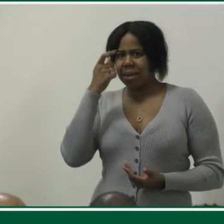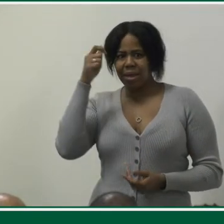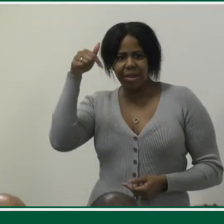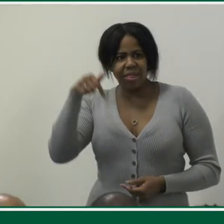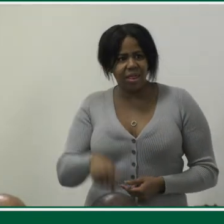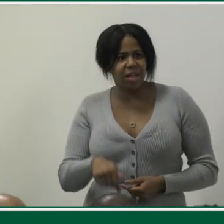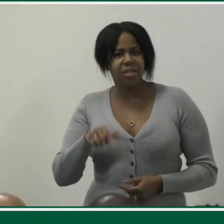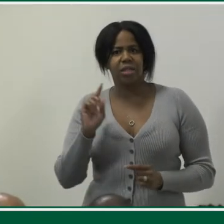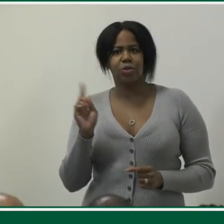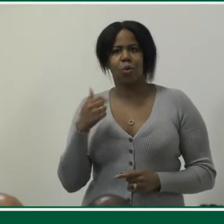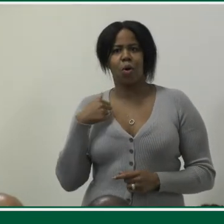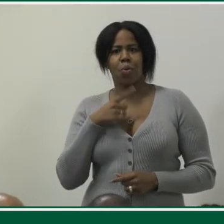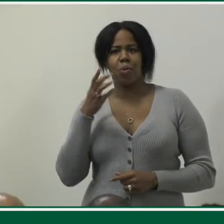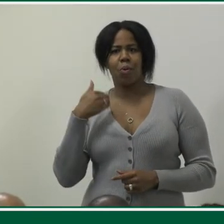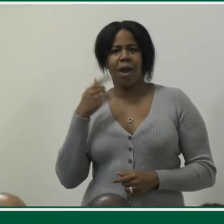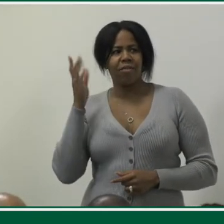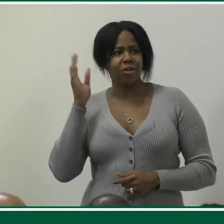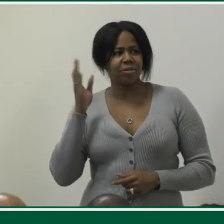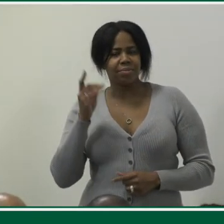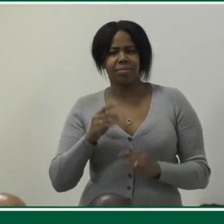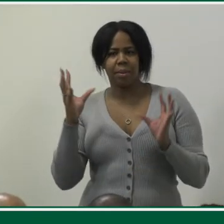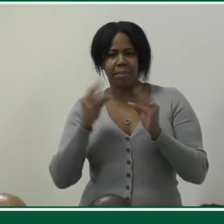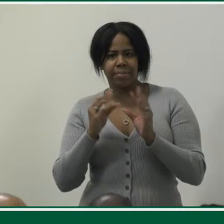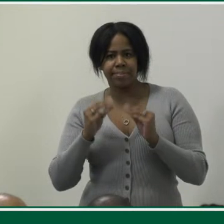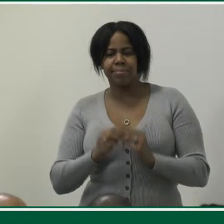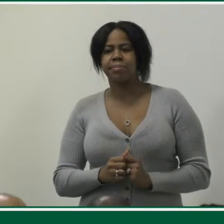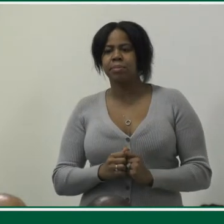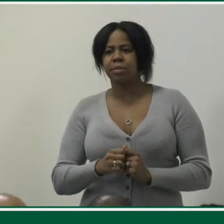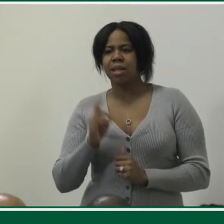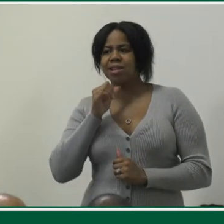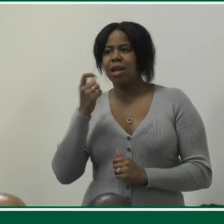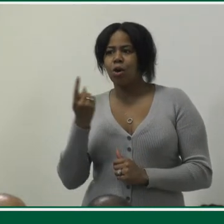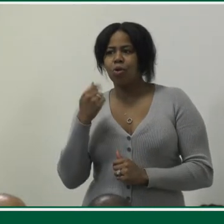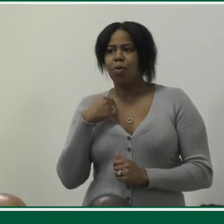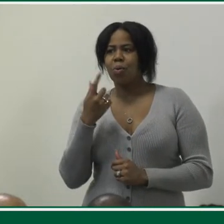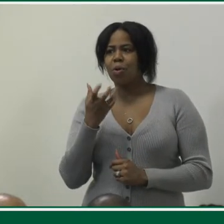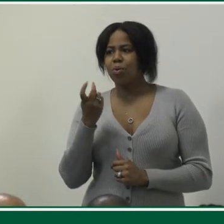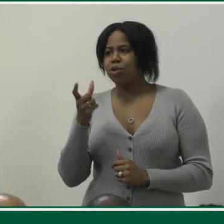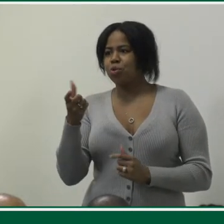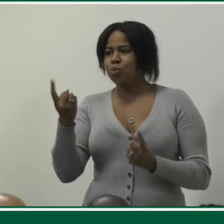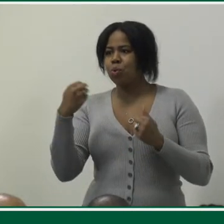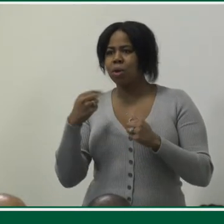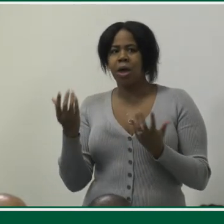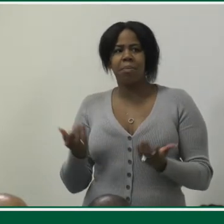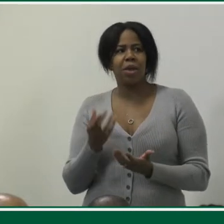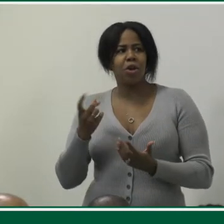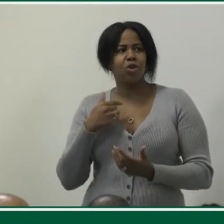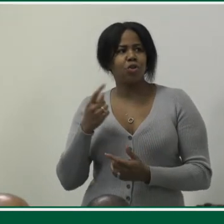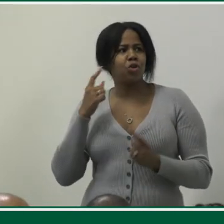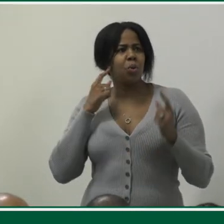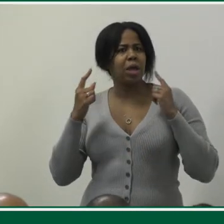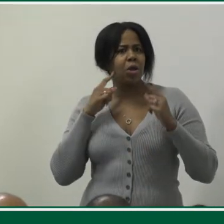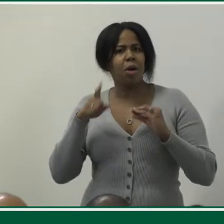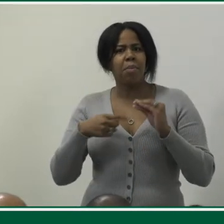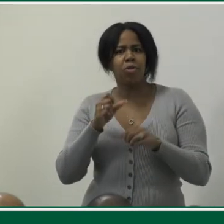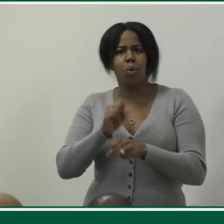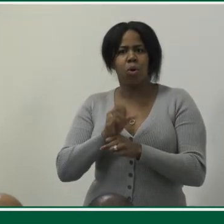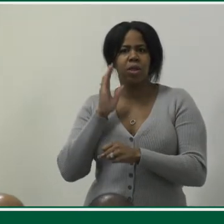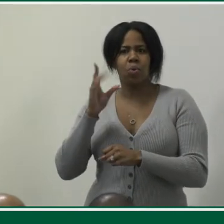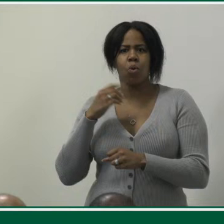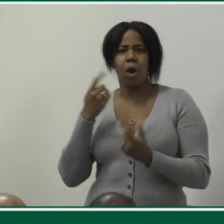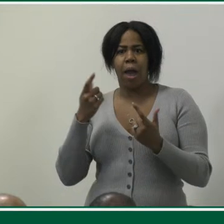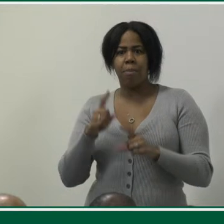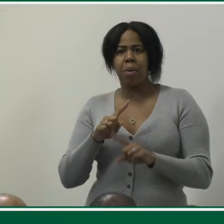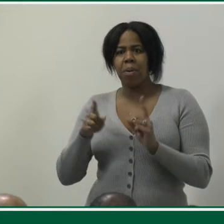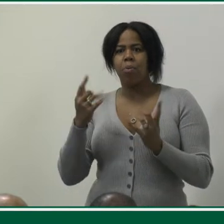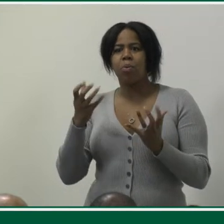the seminars are going to be held. Right? So not only did we want you to come and hear about the work that is going to be done, but we wanted you to